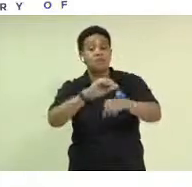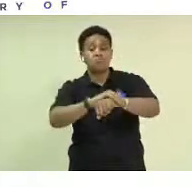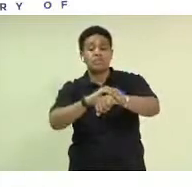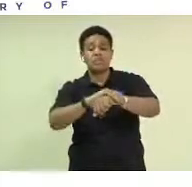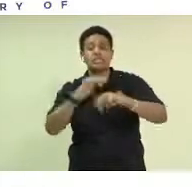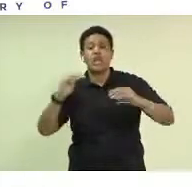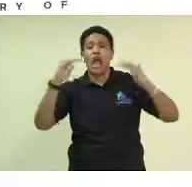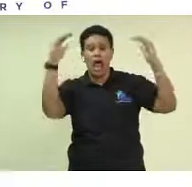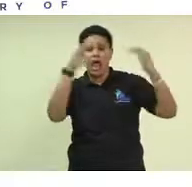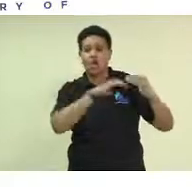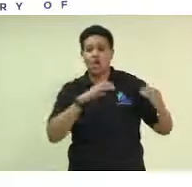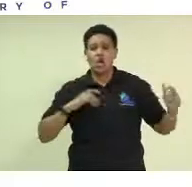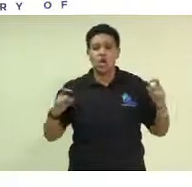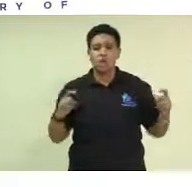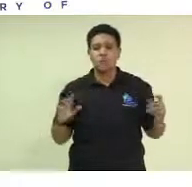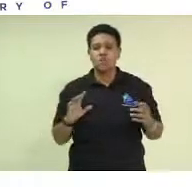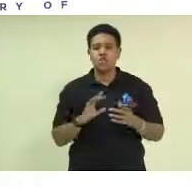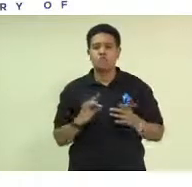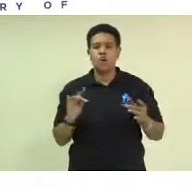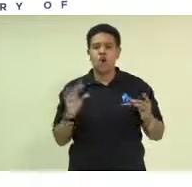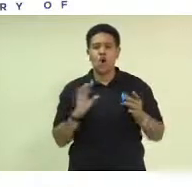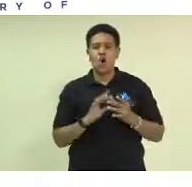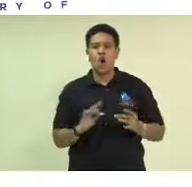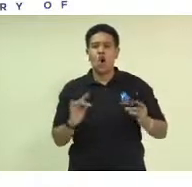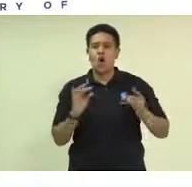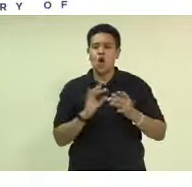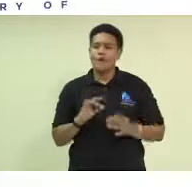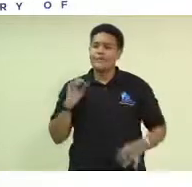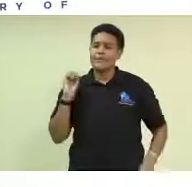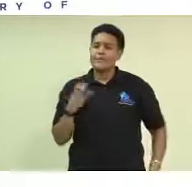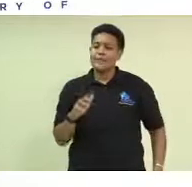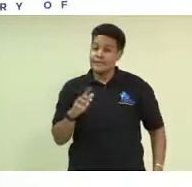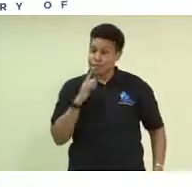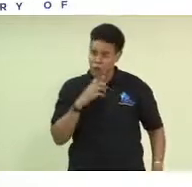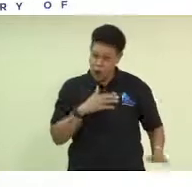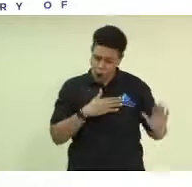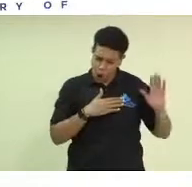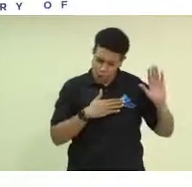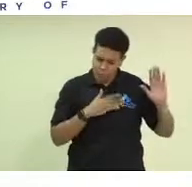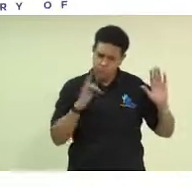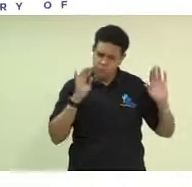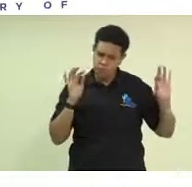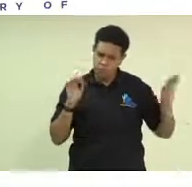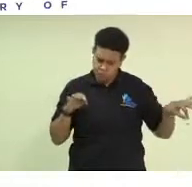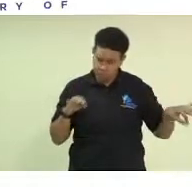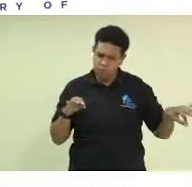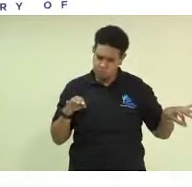Commissioner spoke very committedly and decisively